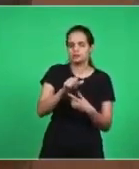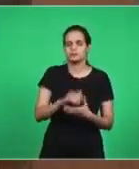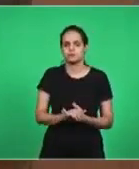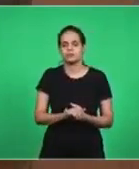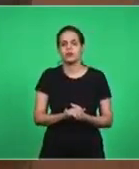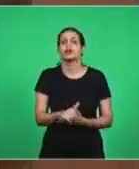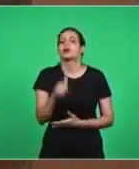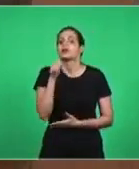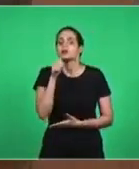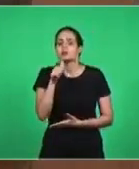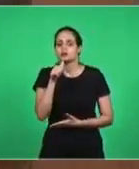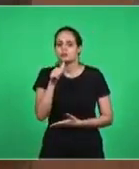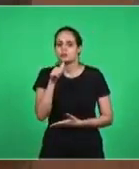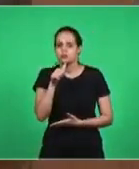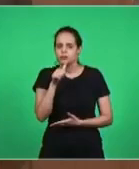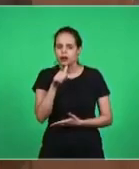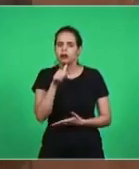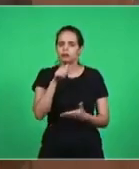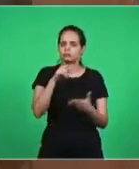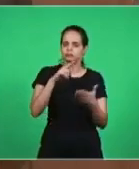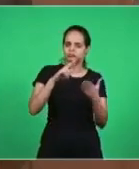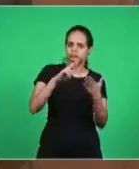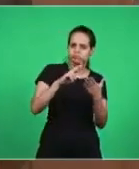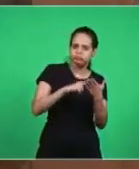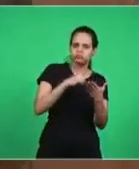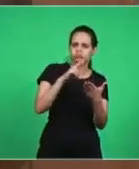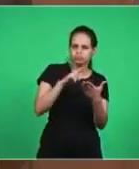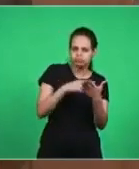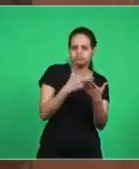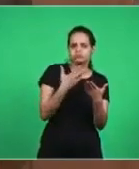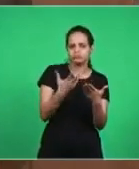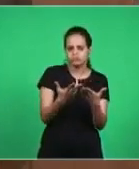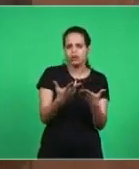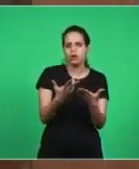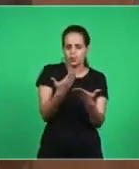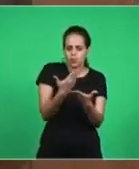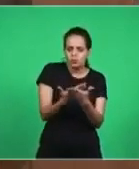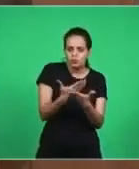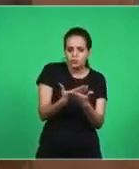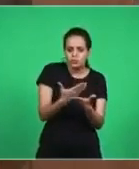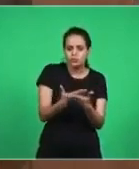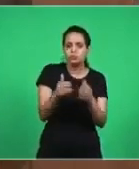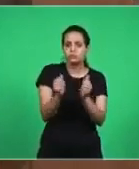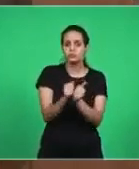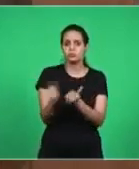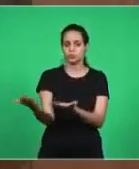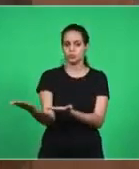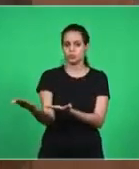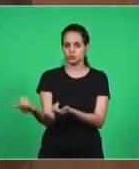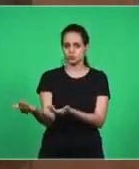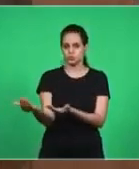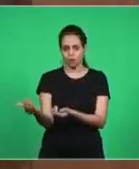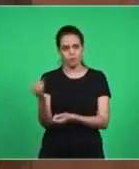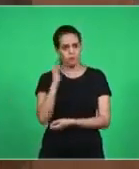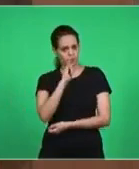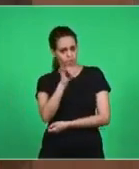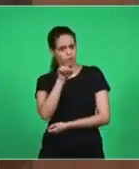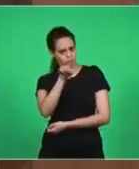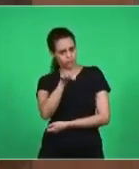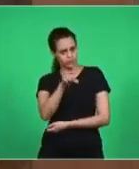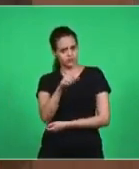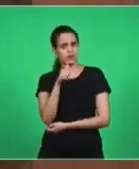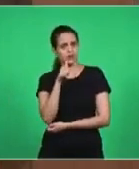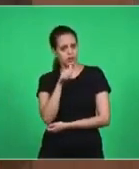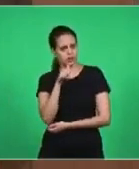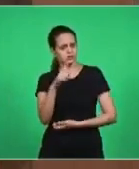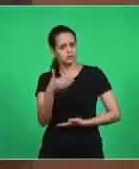following. She's sending a report of the work that she's doing with the youth. And I want to say to Sister Ilana the following, that in fact,